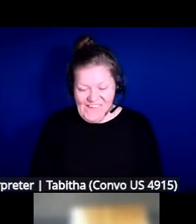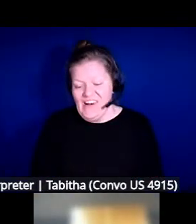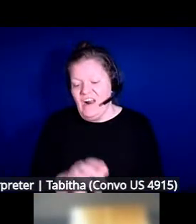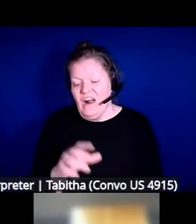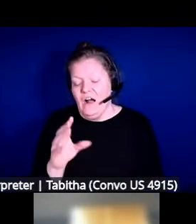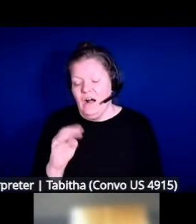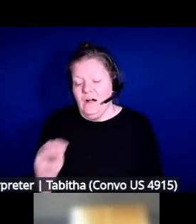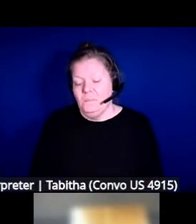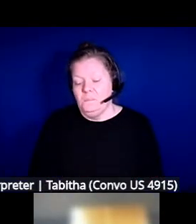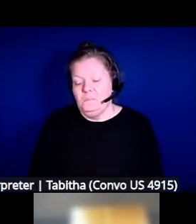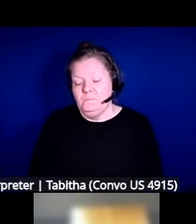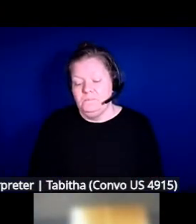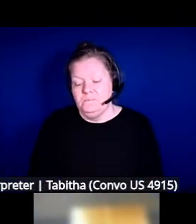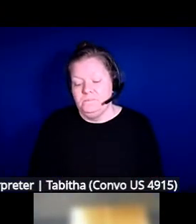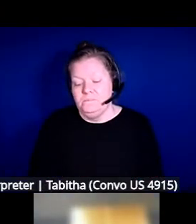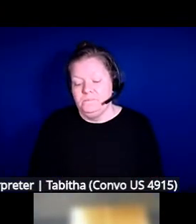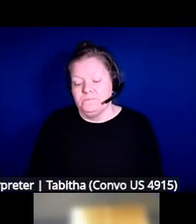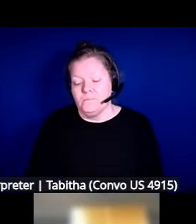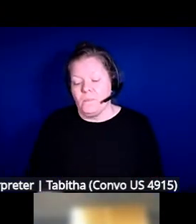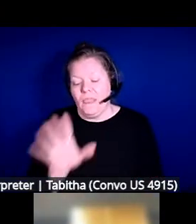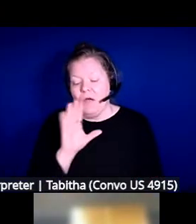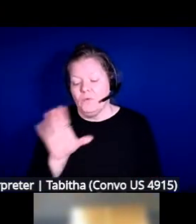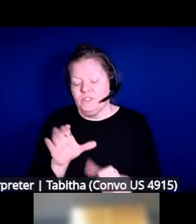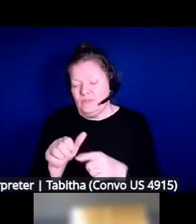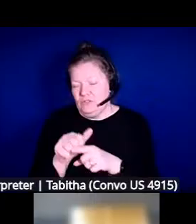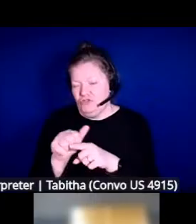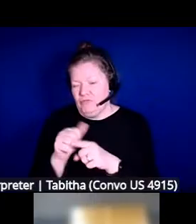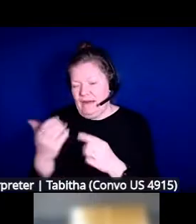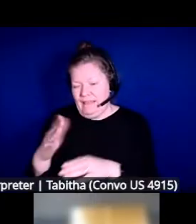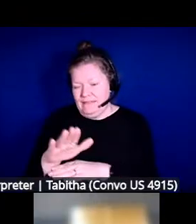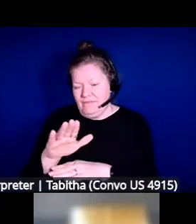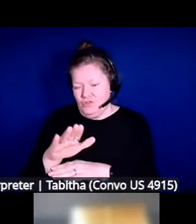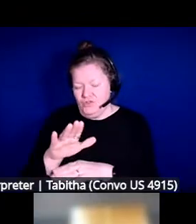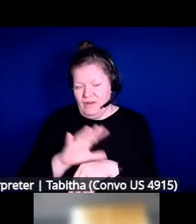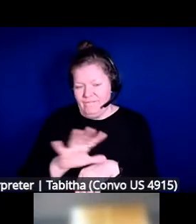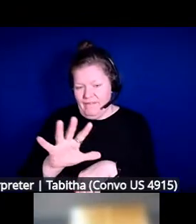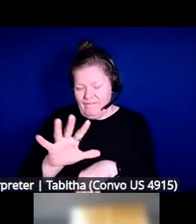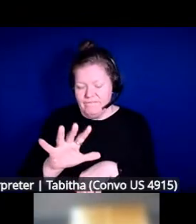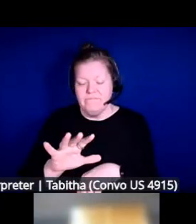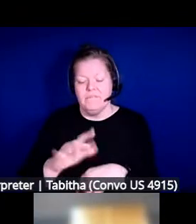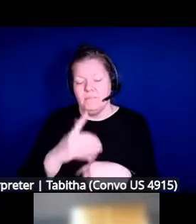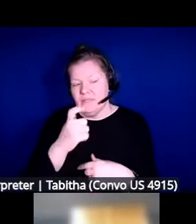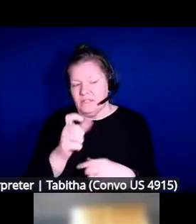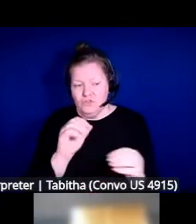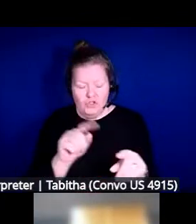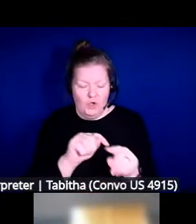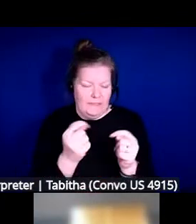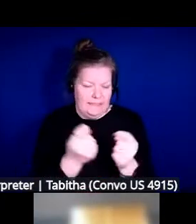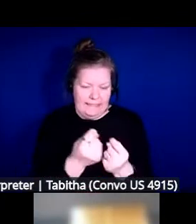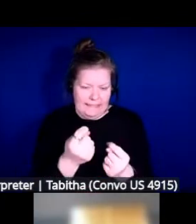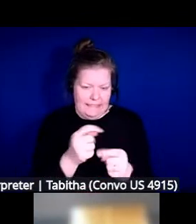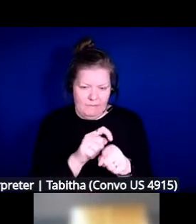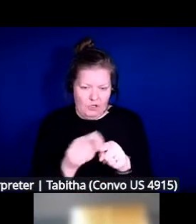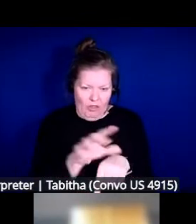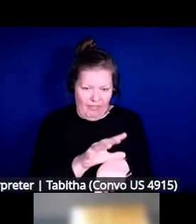Um, I'll be doing a training this afternoon at 5 p.m. since we don't have a team call at 5